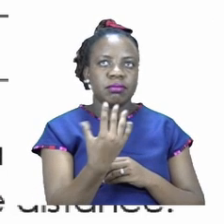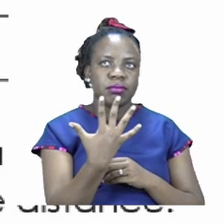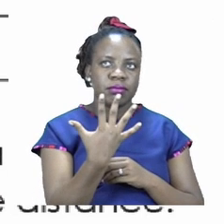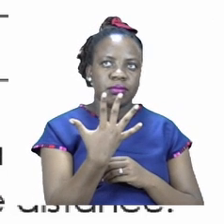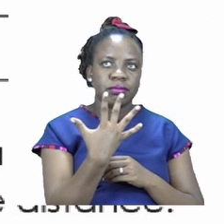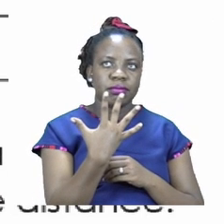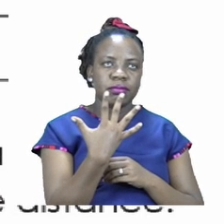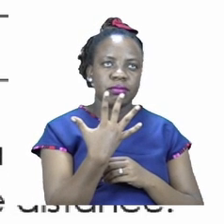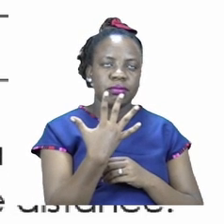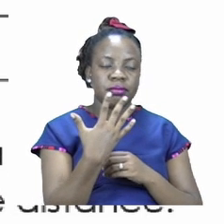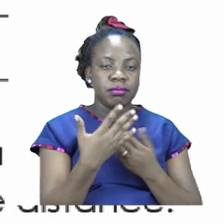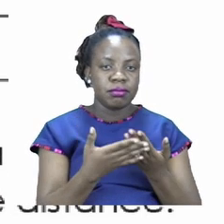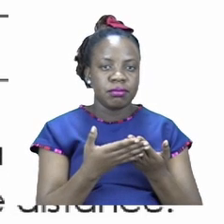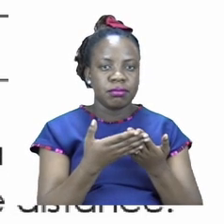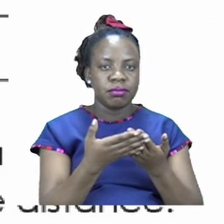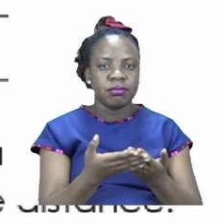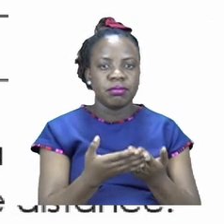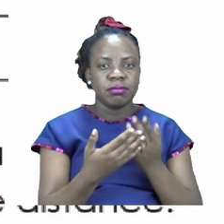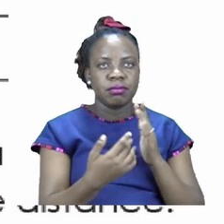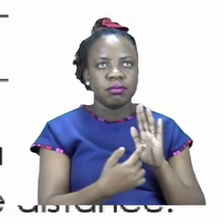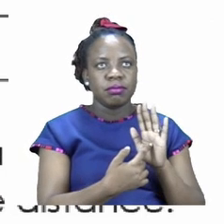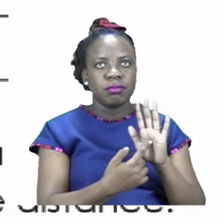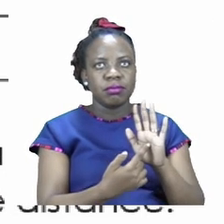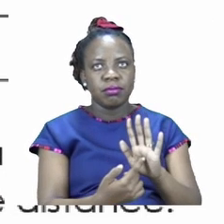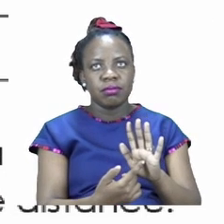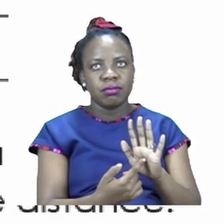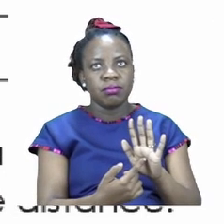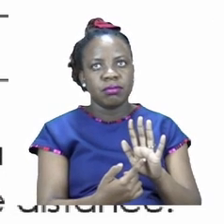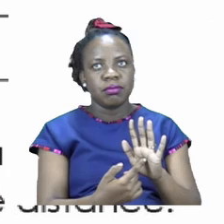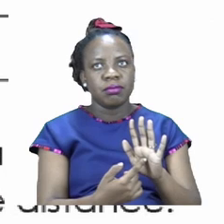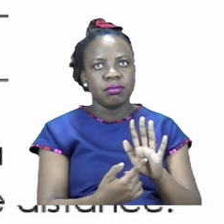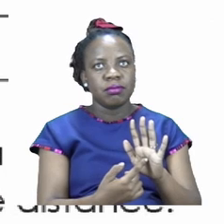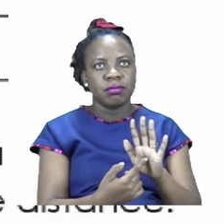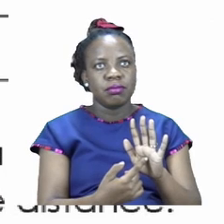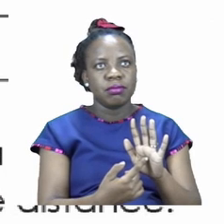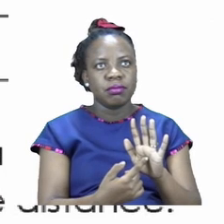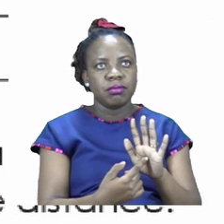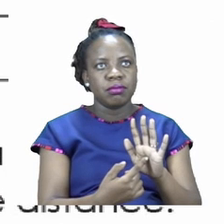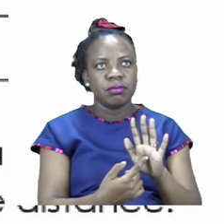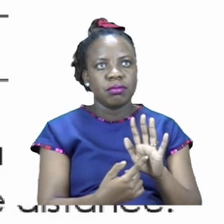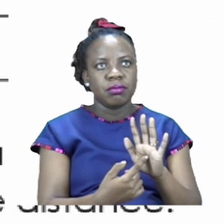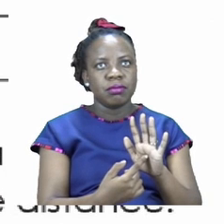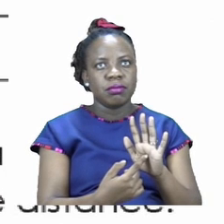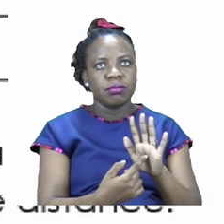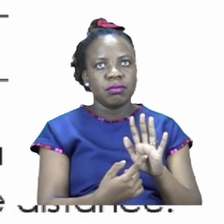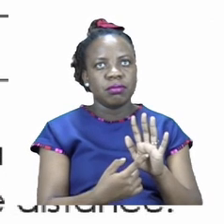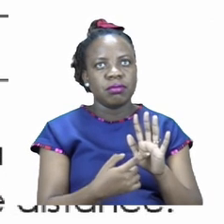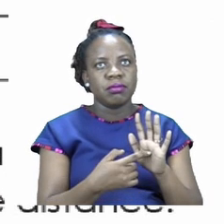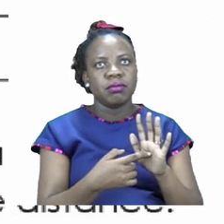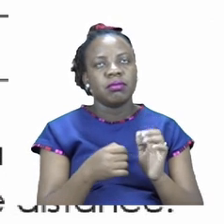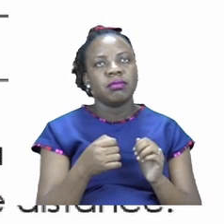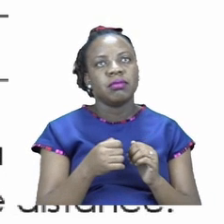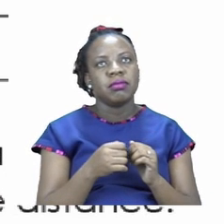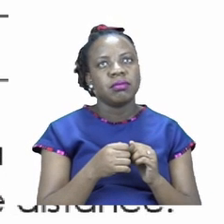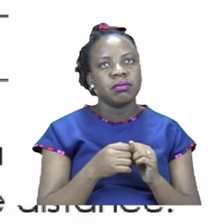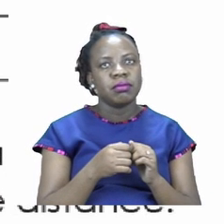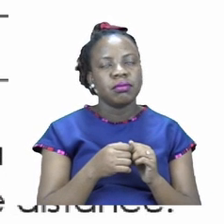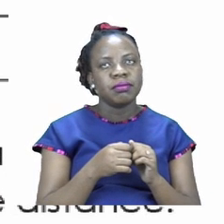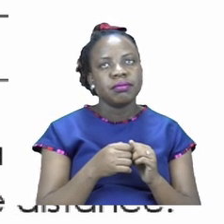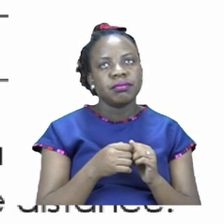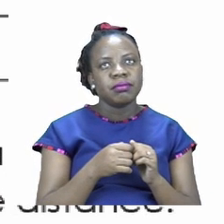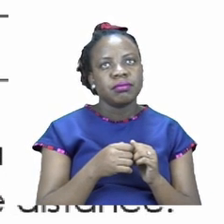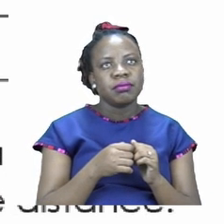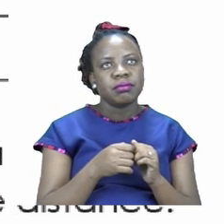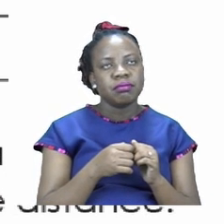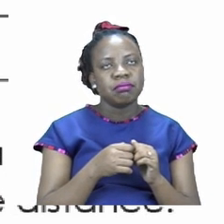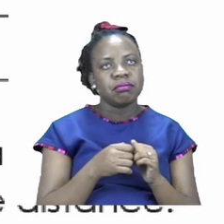I chose number 5 because there are certain things we now need to do apart from just choosing whether we are adding or subtracting, dividing